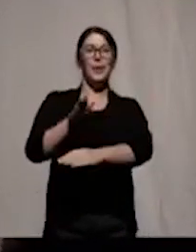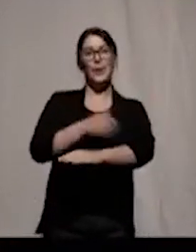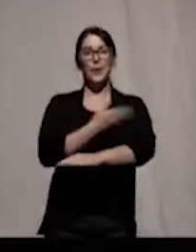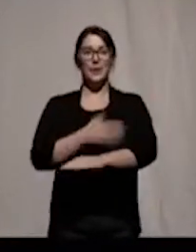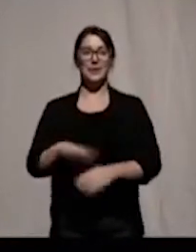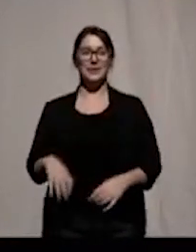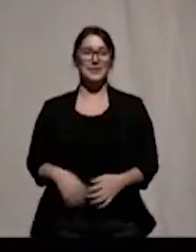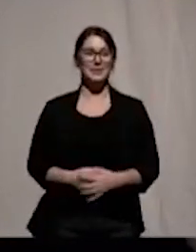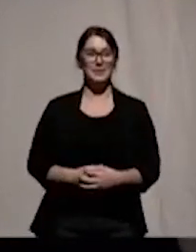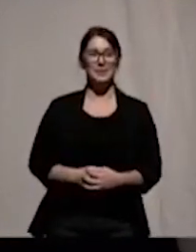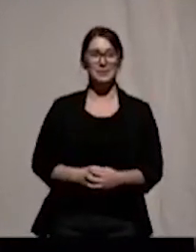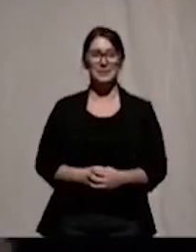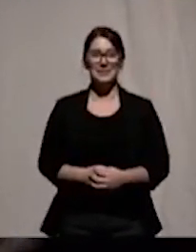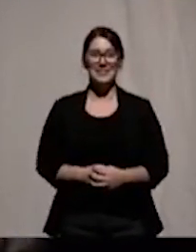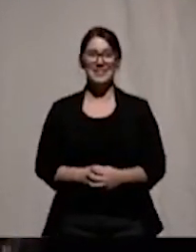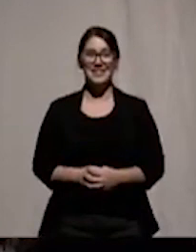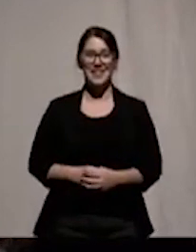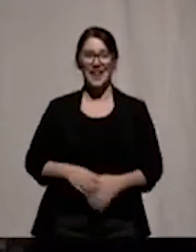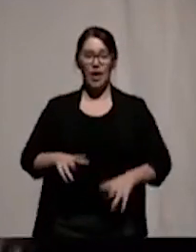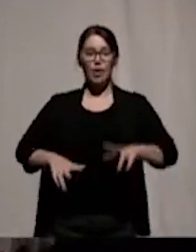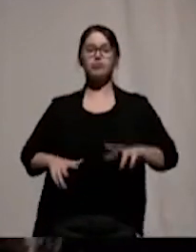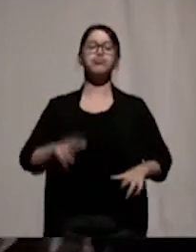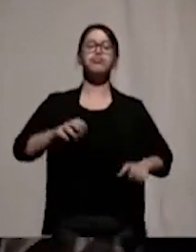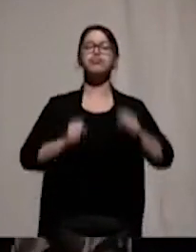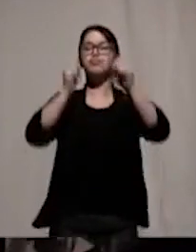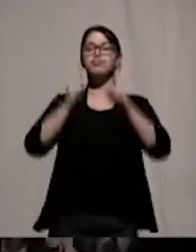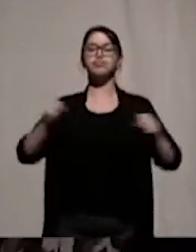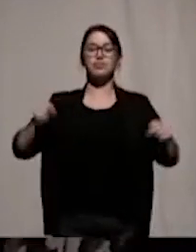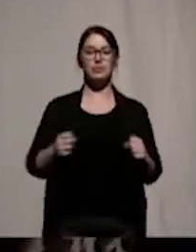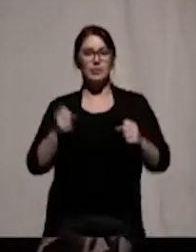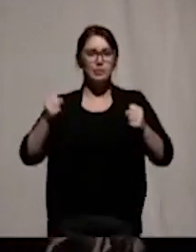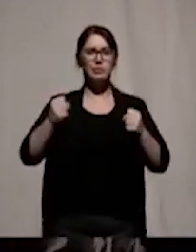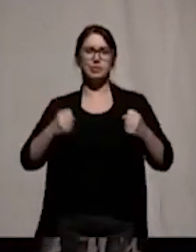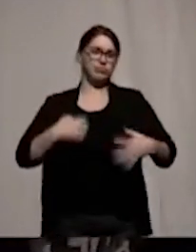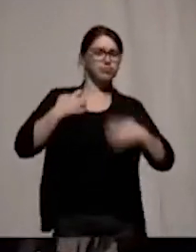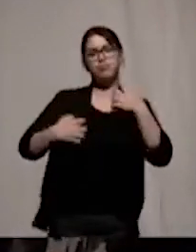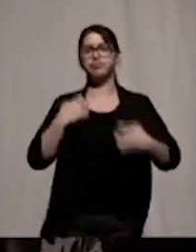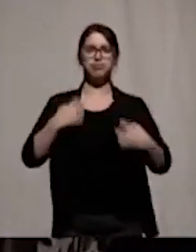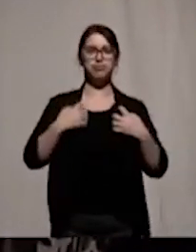the treadmill. I just go to run at the gym. But